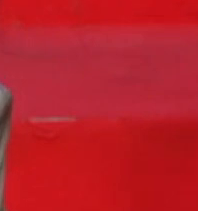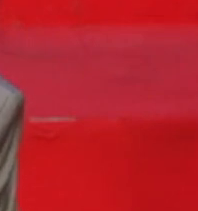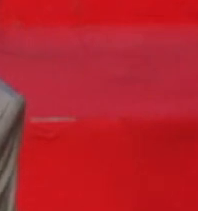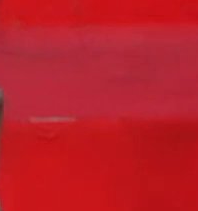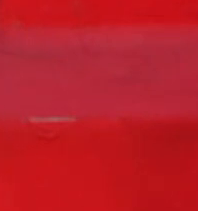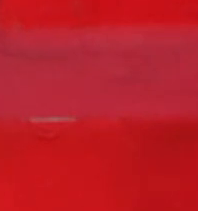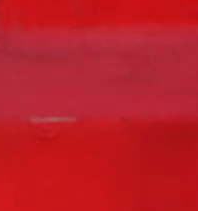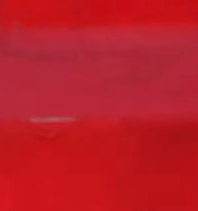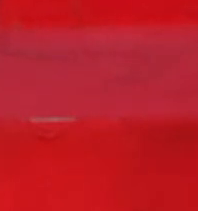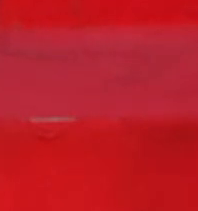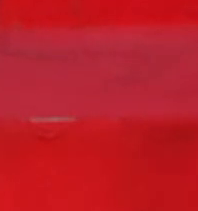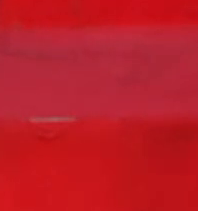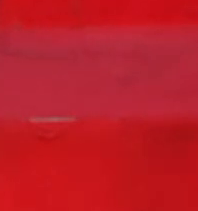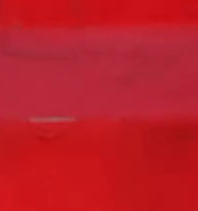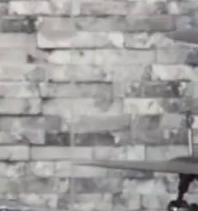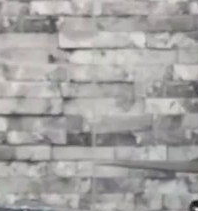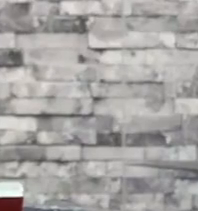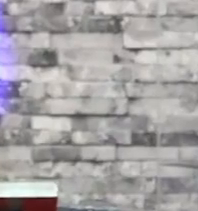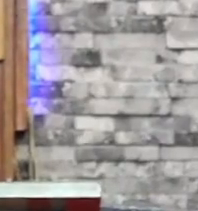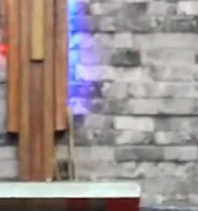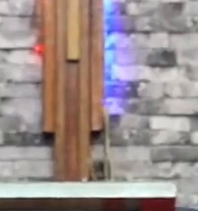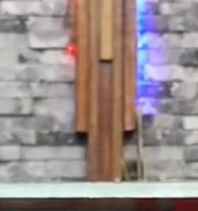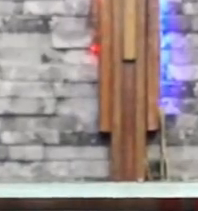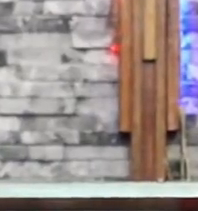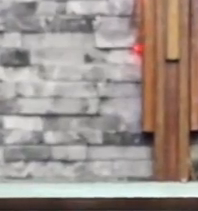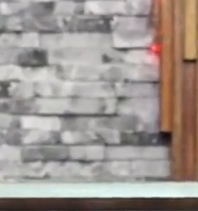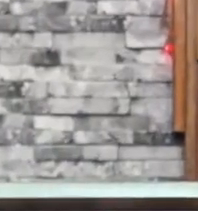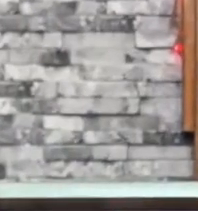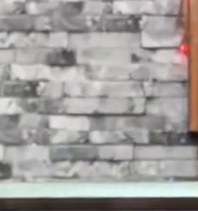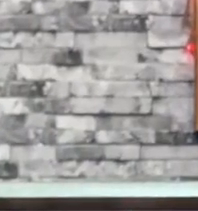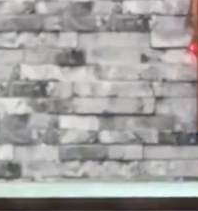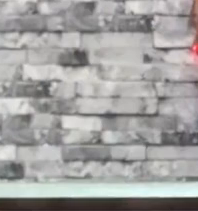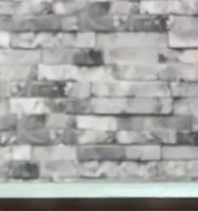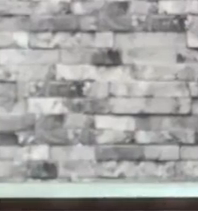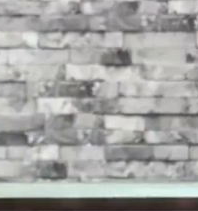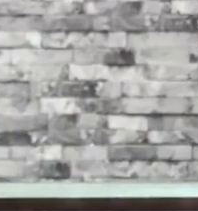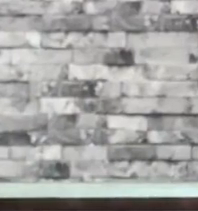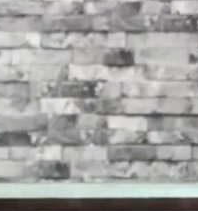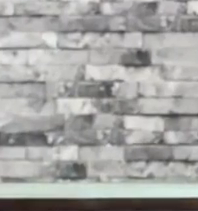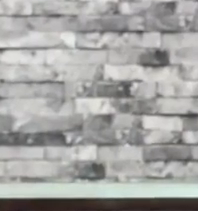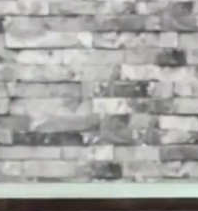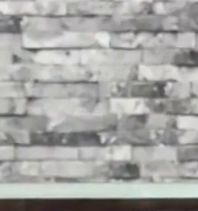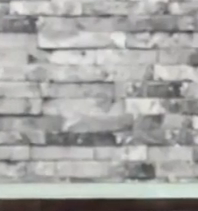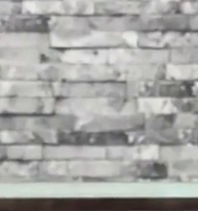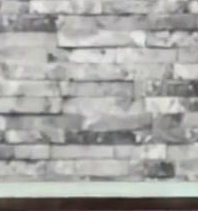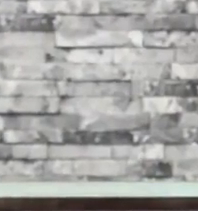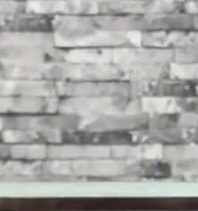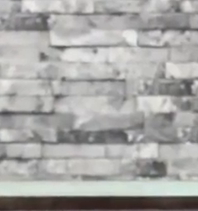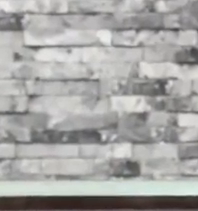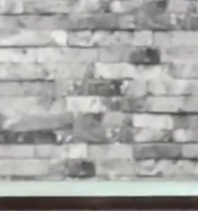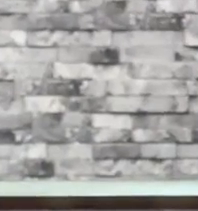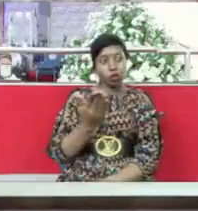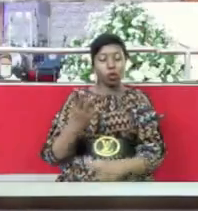Na akamshika kwa mkono wake. I can see the hand of God. Naona mkono wa Mungu. He wants to uphold you. Anataka kukushika wewe. He wants to lift you up. Anataka kukuinua. Allow him